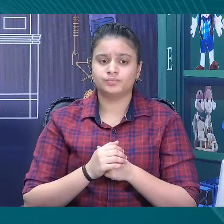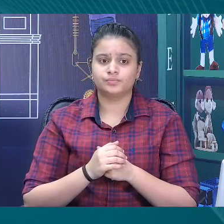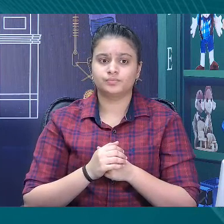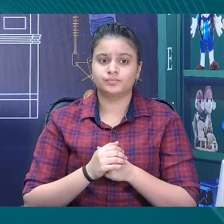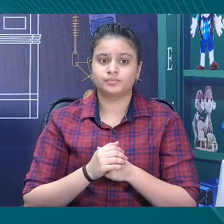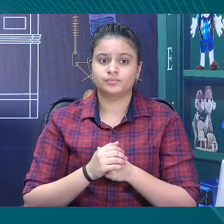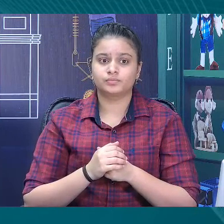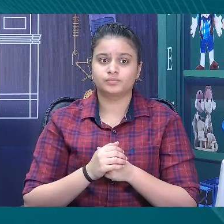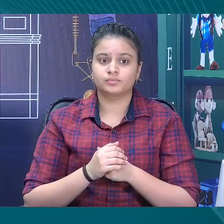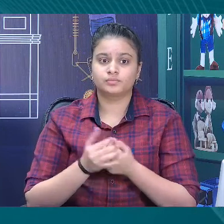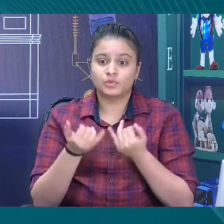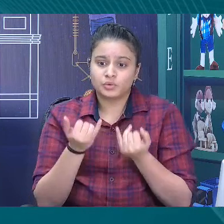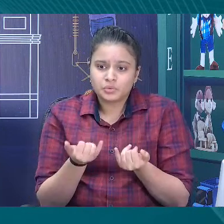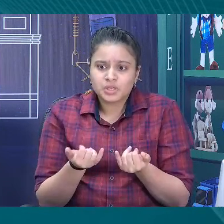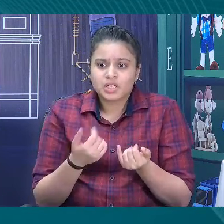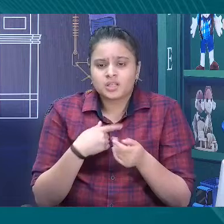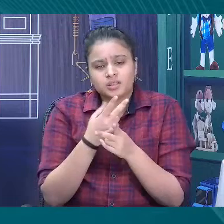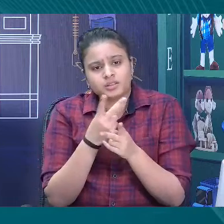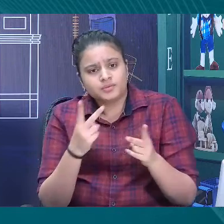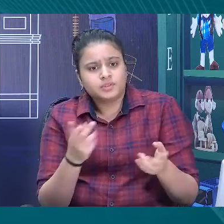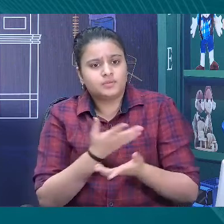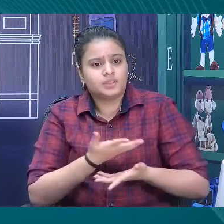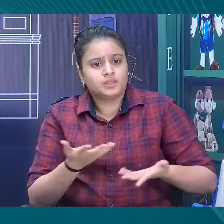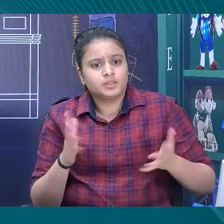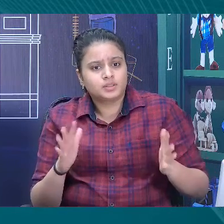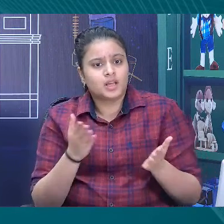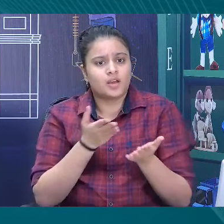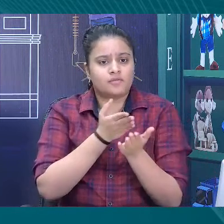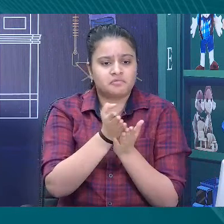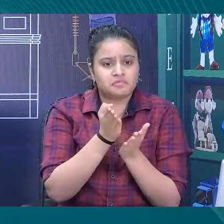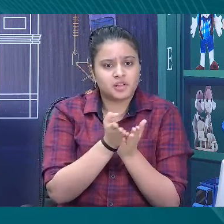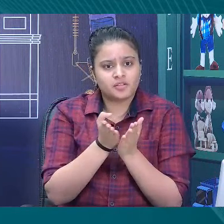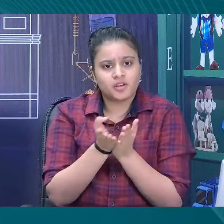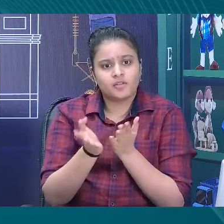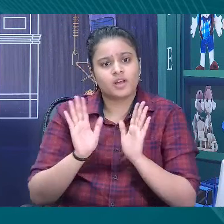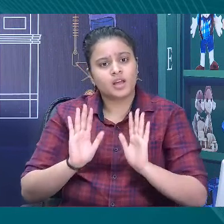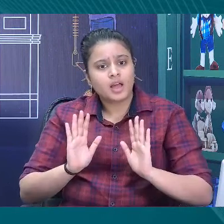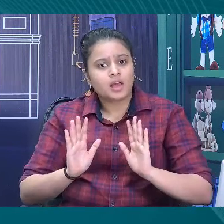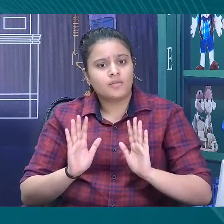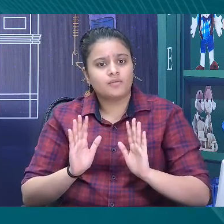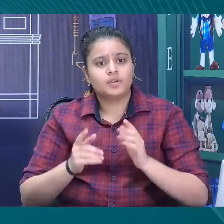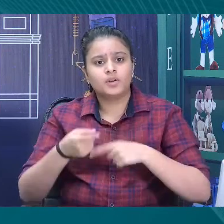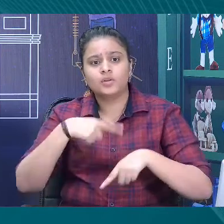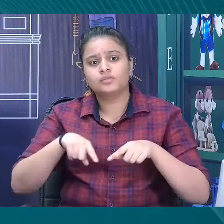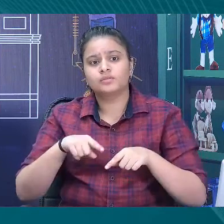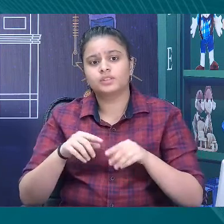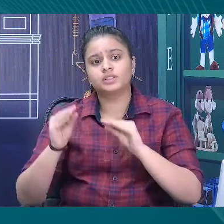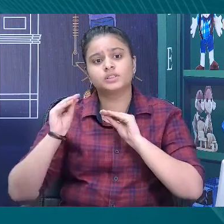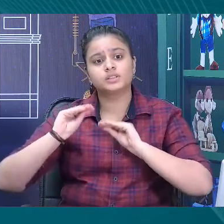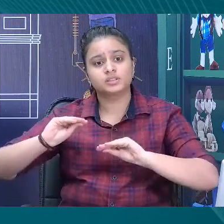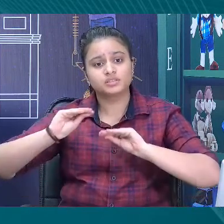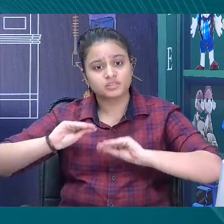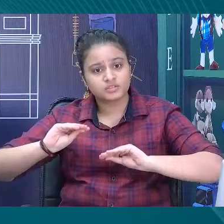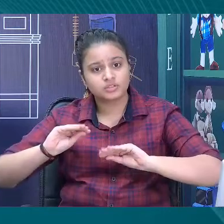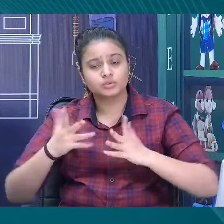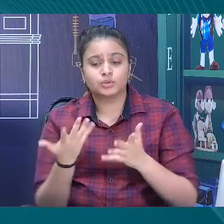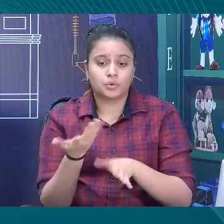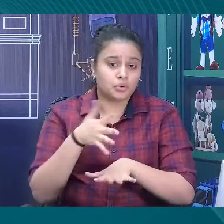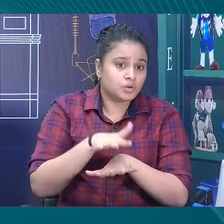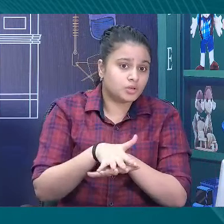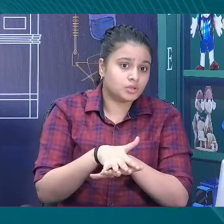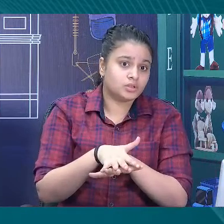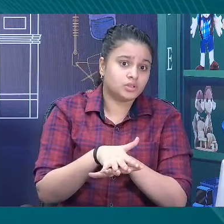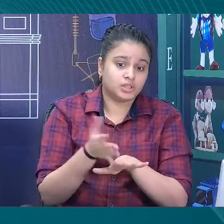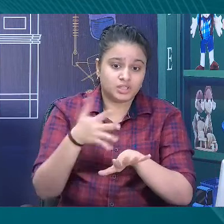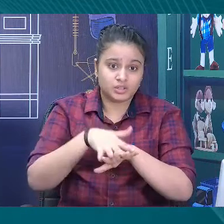have remedies available. Today we have different strategies with us through which we can have this inclusive